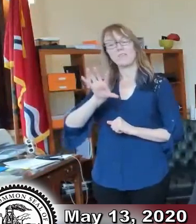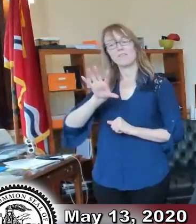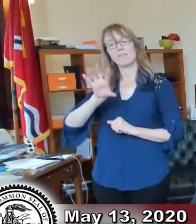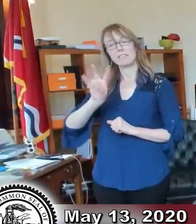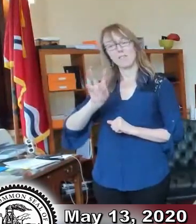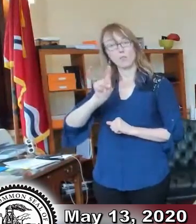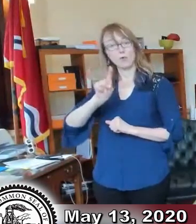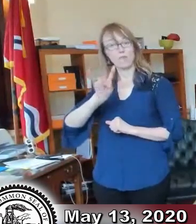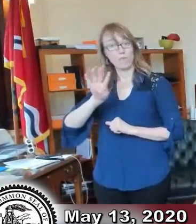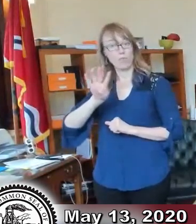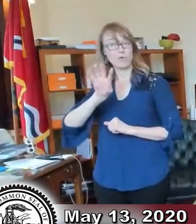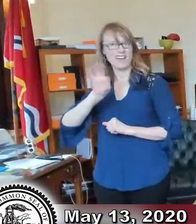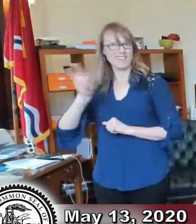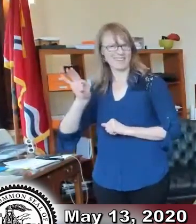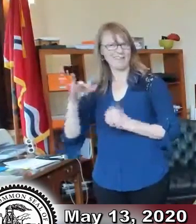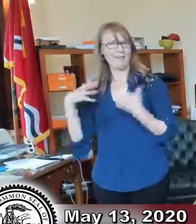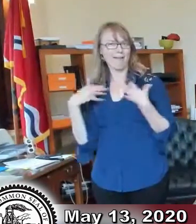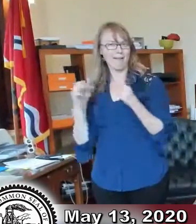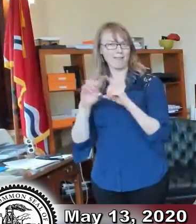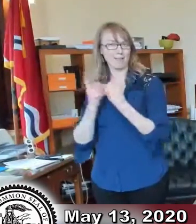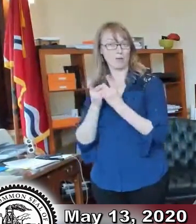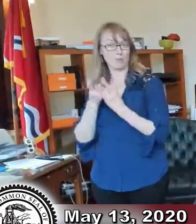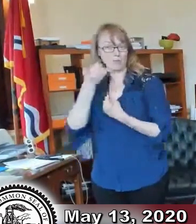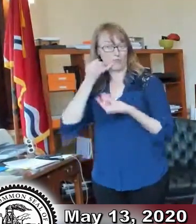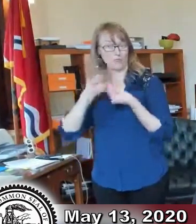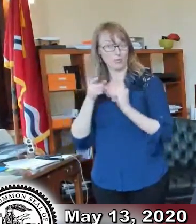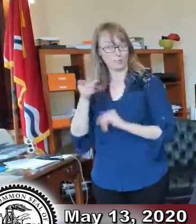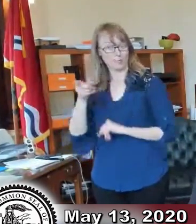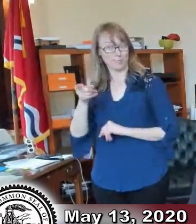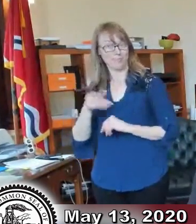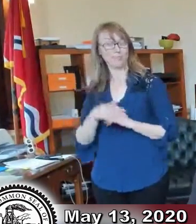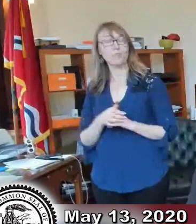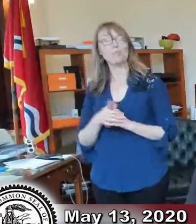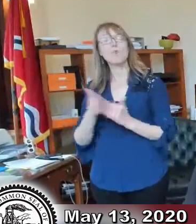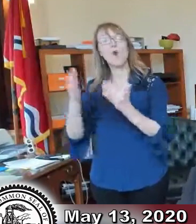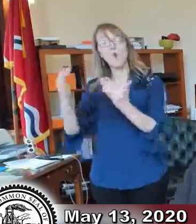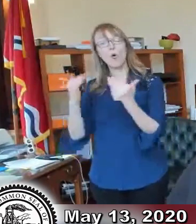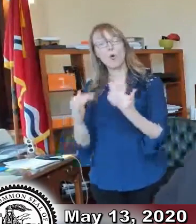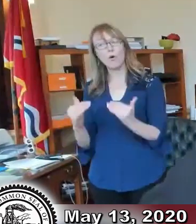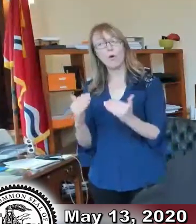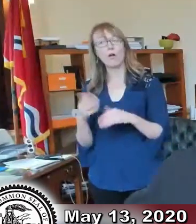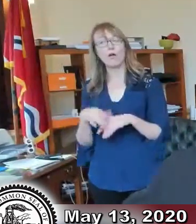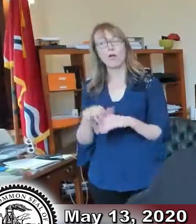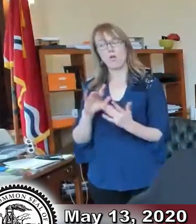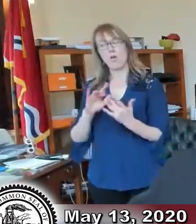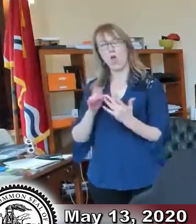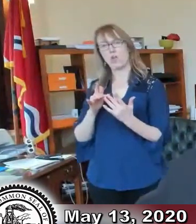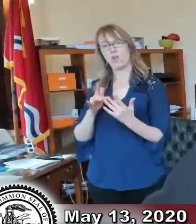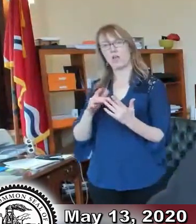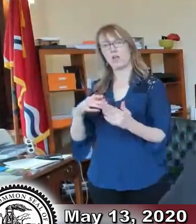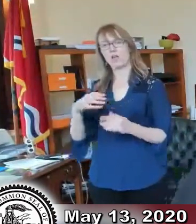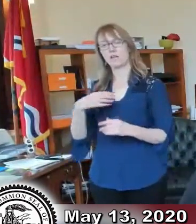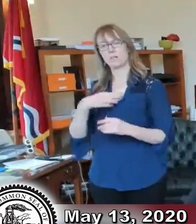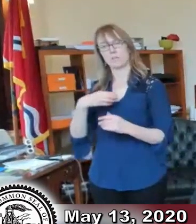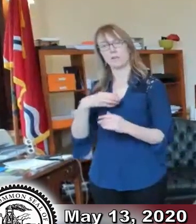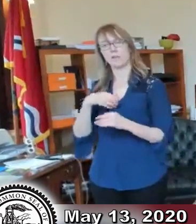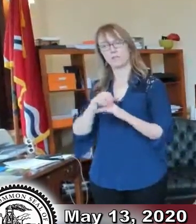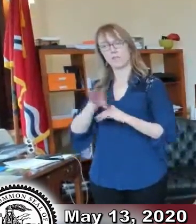657-1499, which is the health department number, or call or go online and put in a complaint to